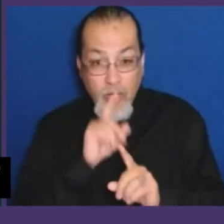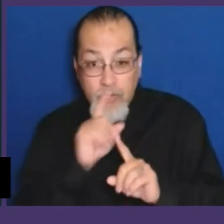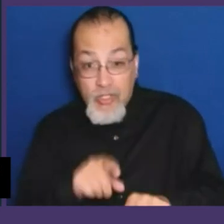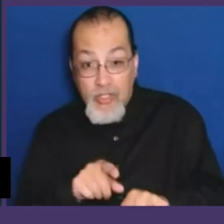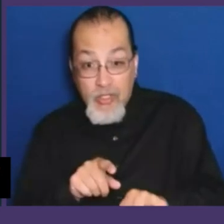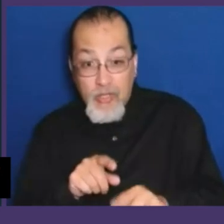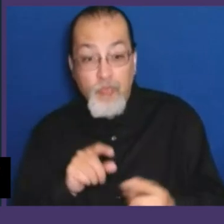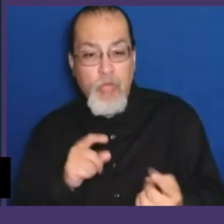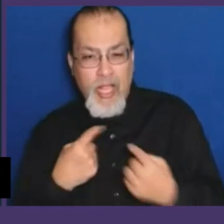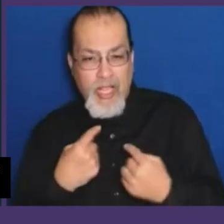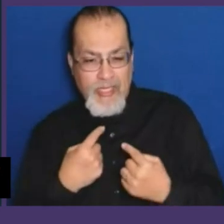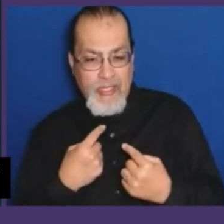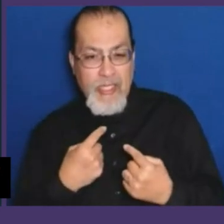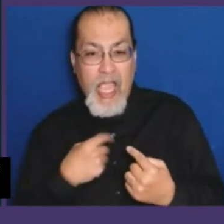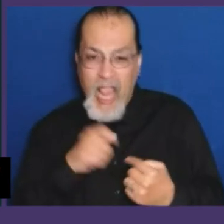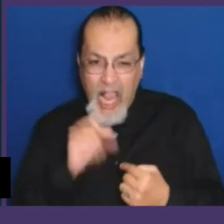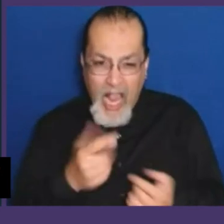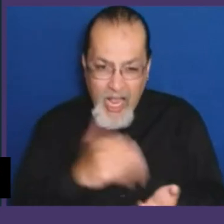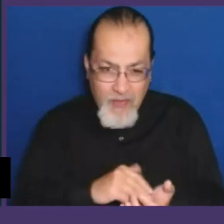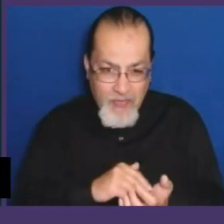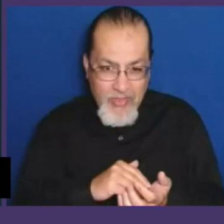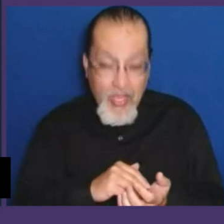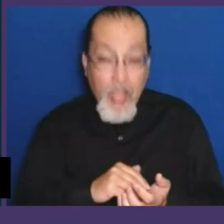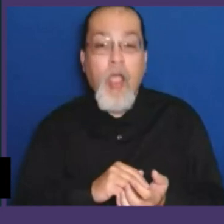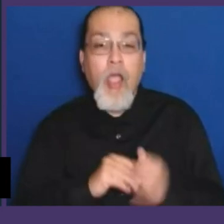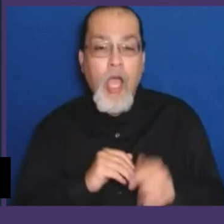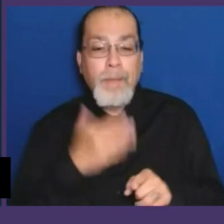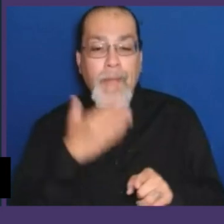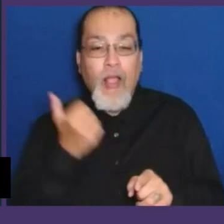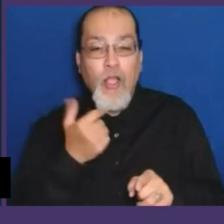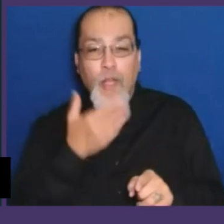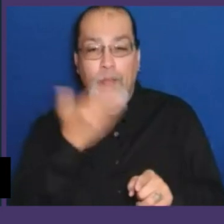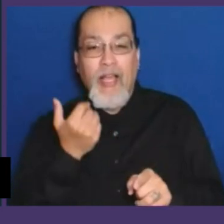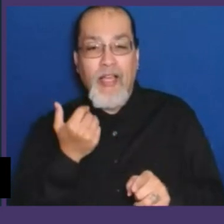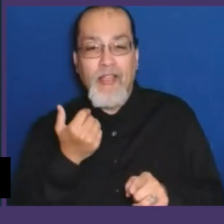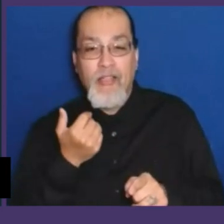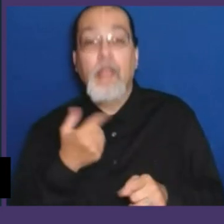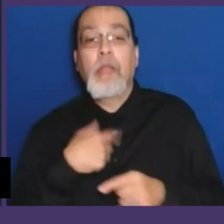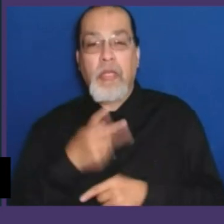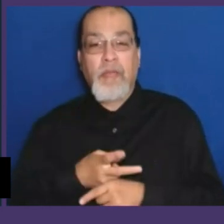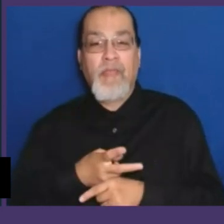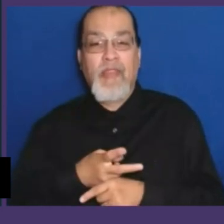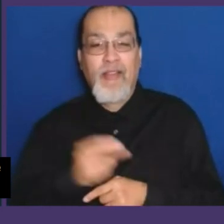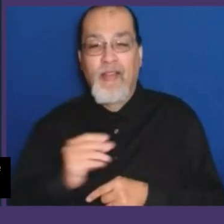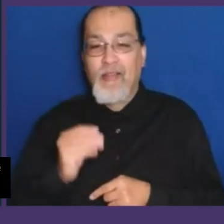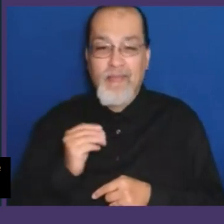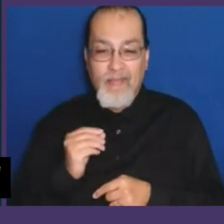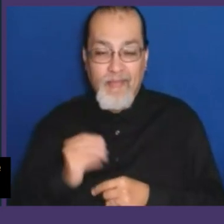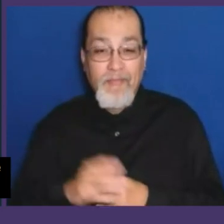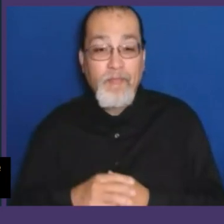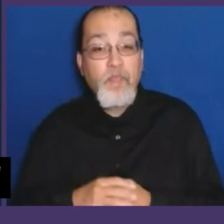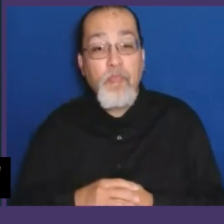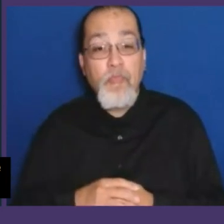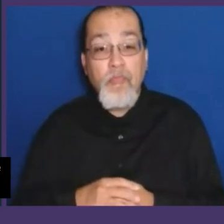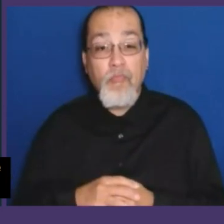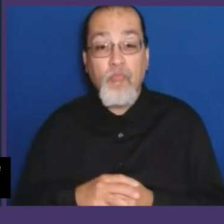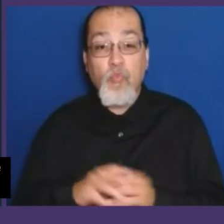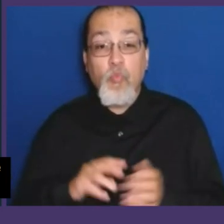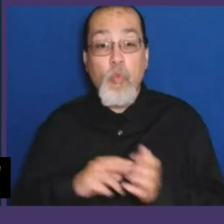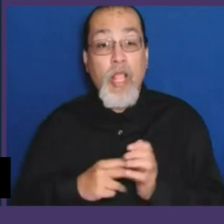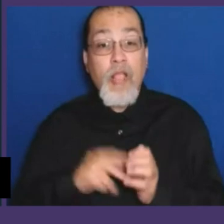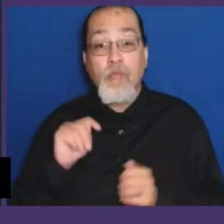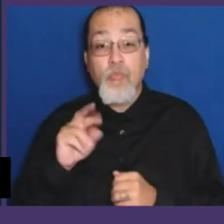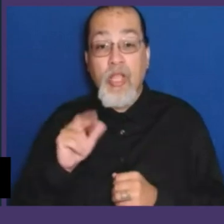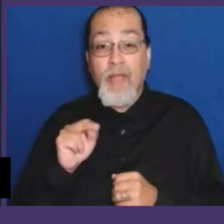then keeping just those samples, or doing a majority vote, or something like that. So basically, these transformers in the process, as they predict the next token, just like